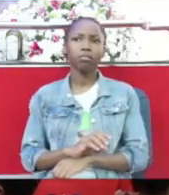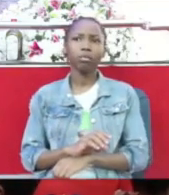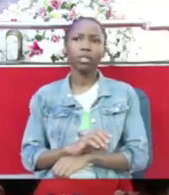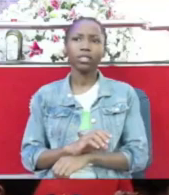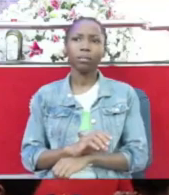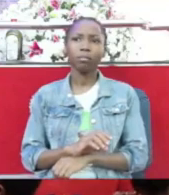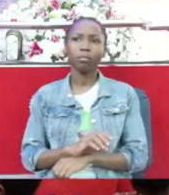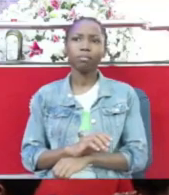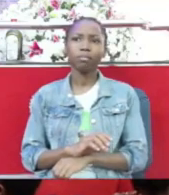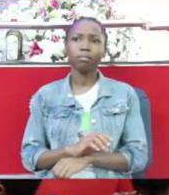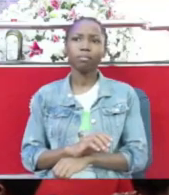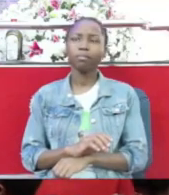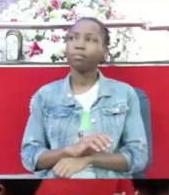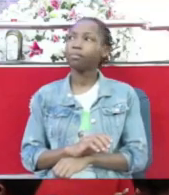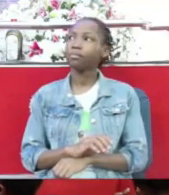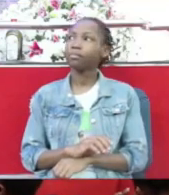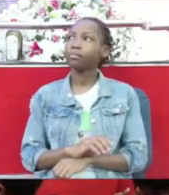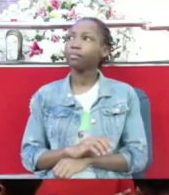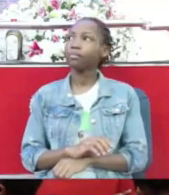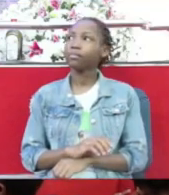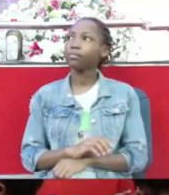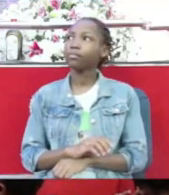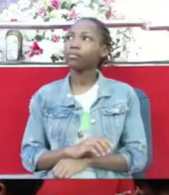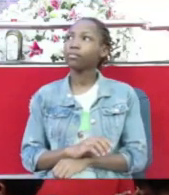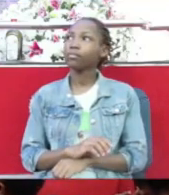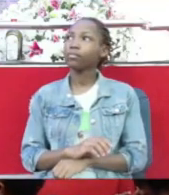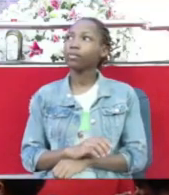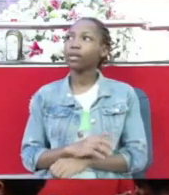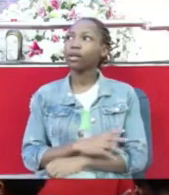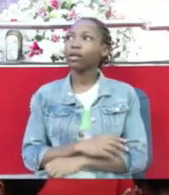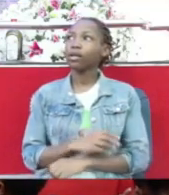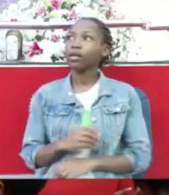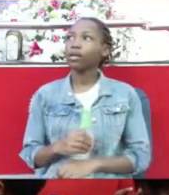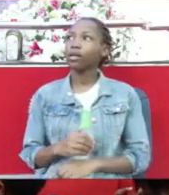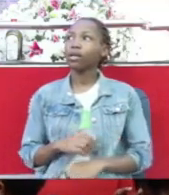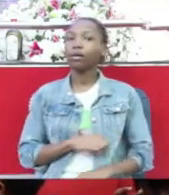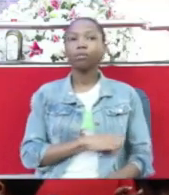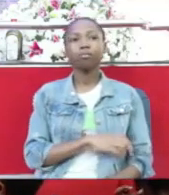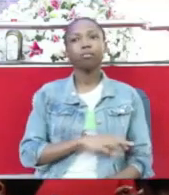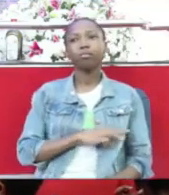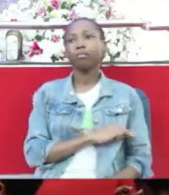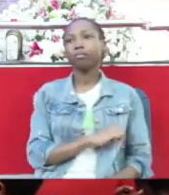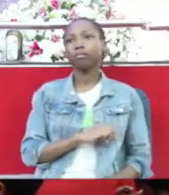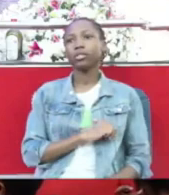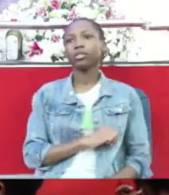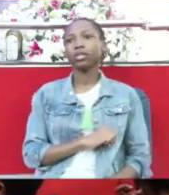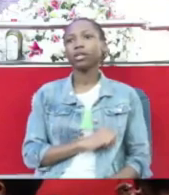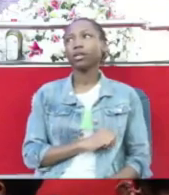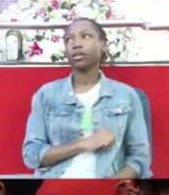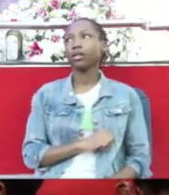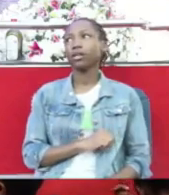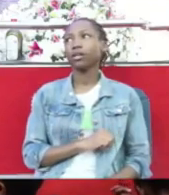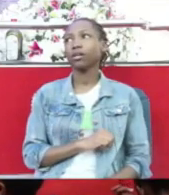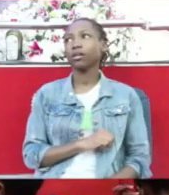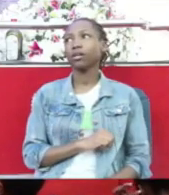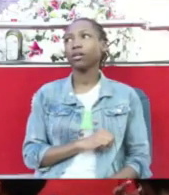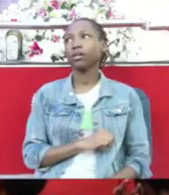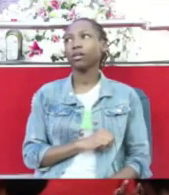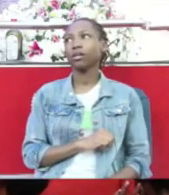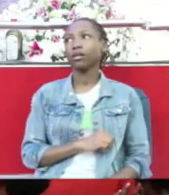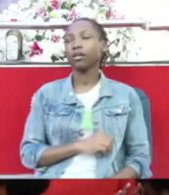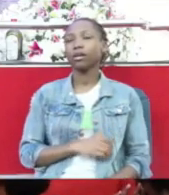transform society with all that means. I'm speaking of missionary force to evangelize with all that means, etc.,